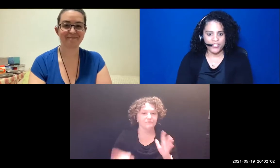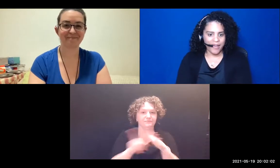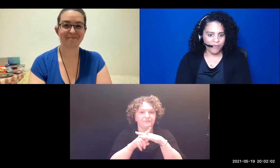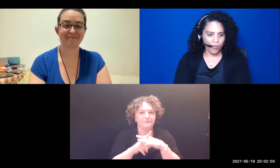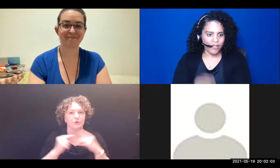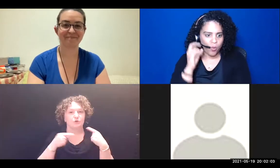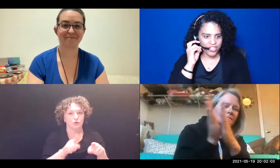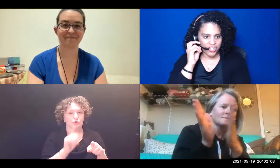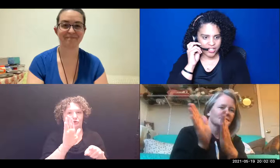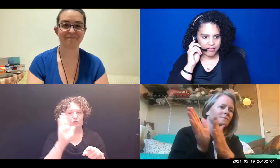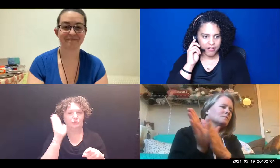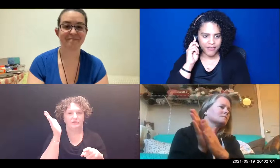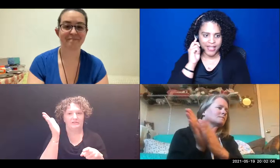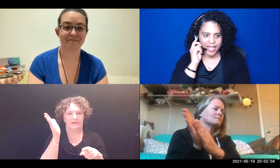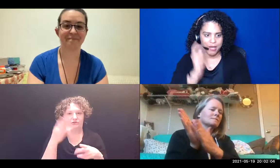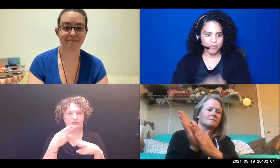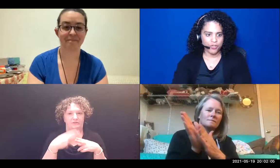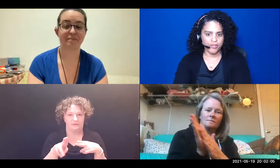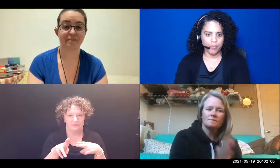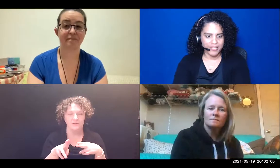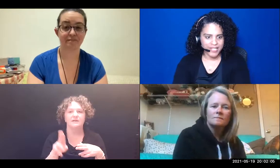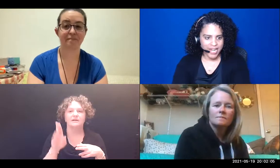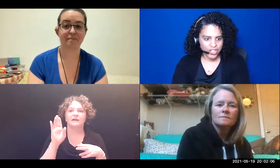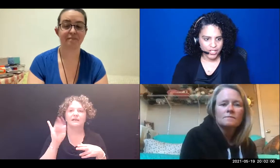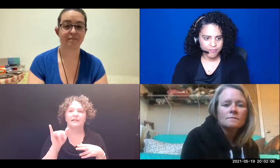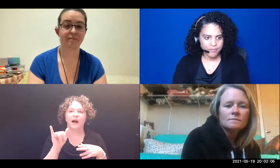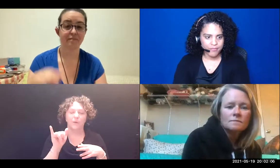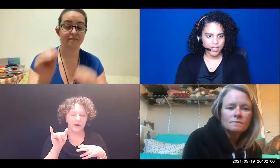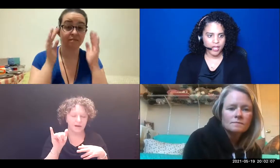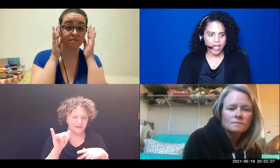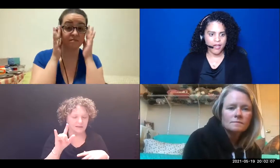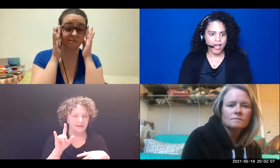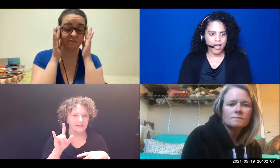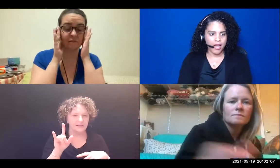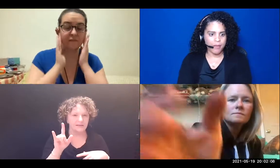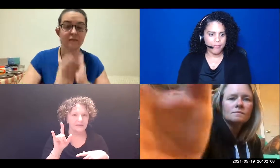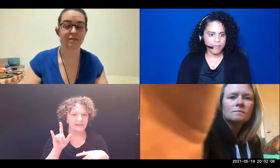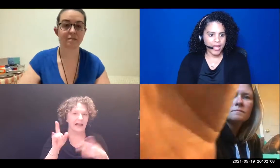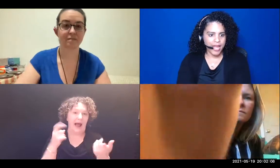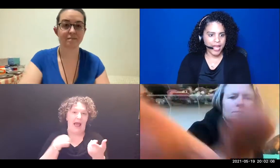We do have one question that came up during the presentation.